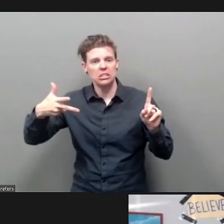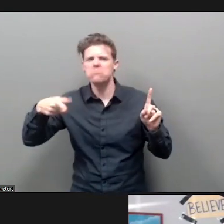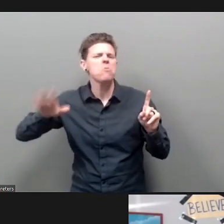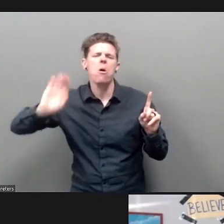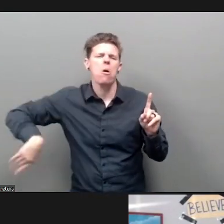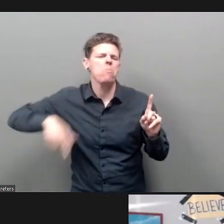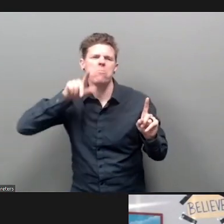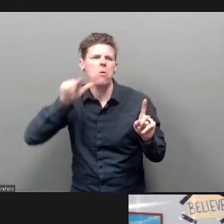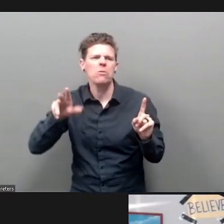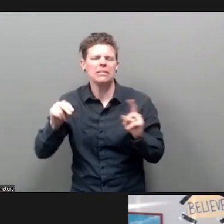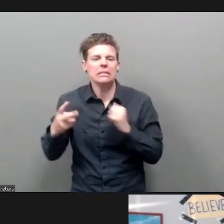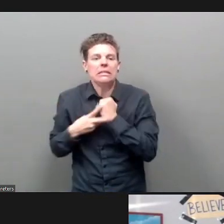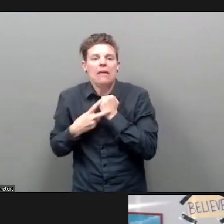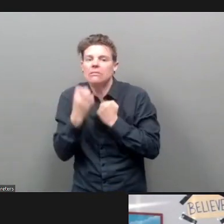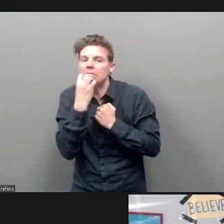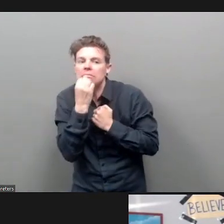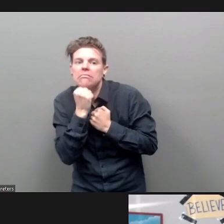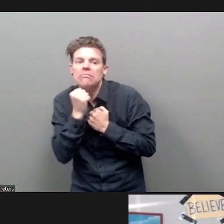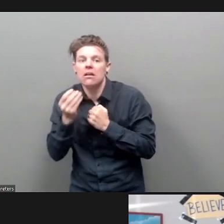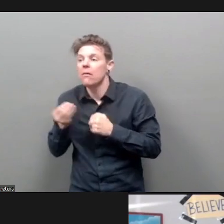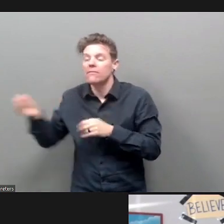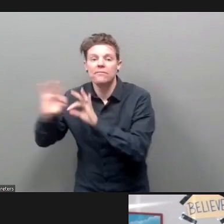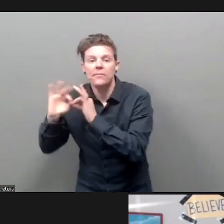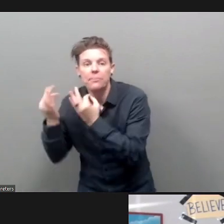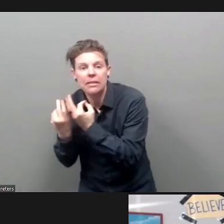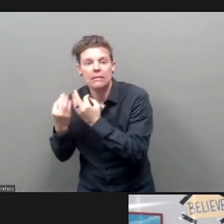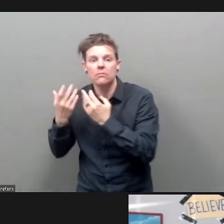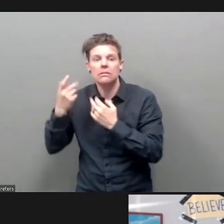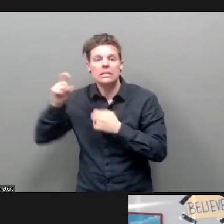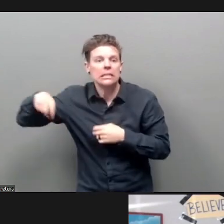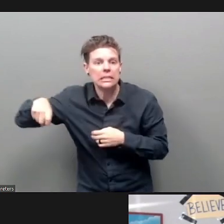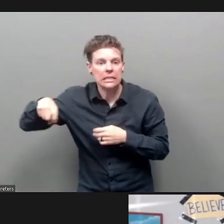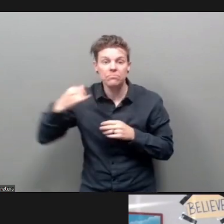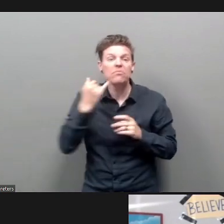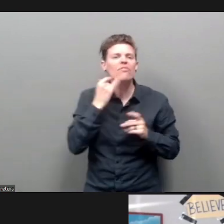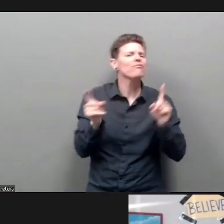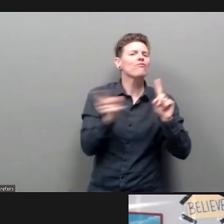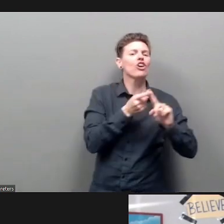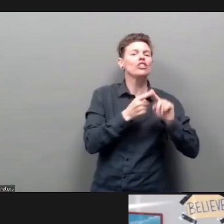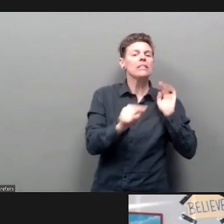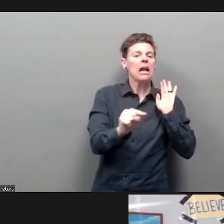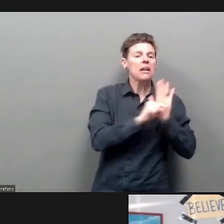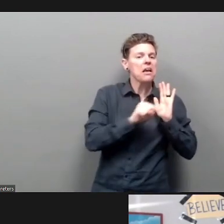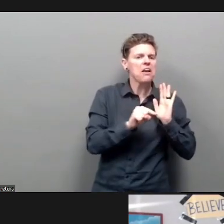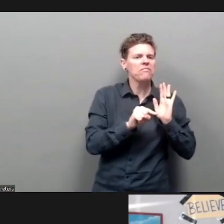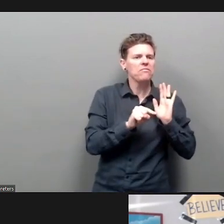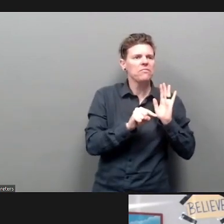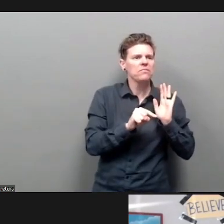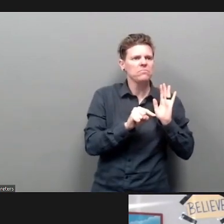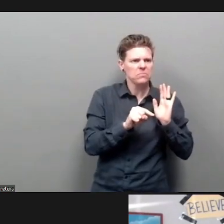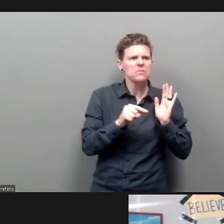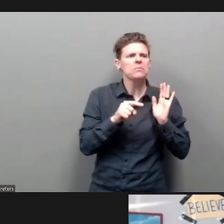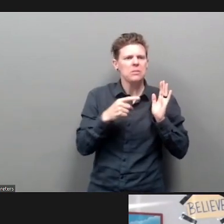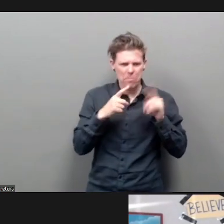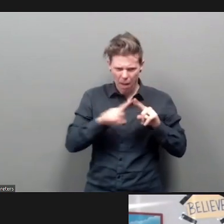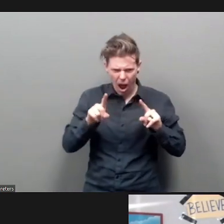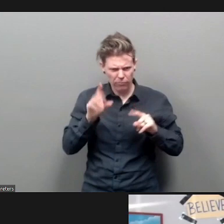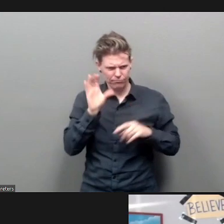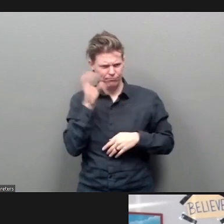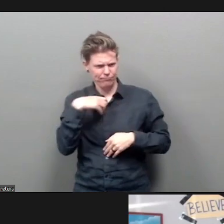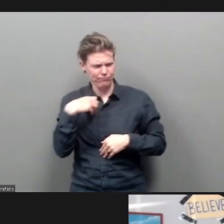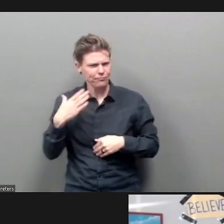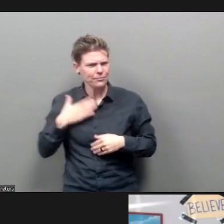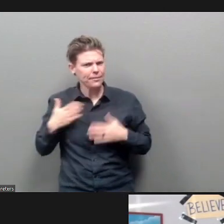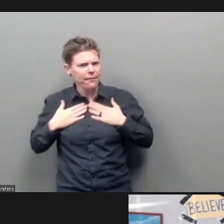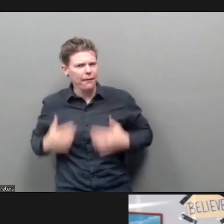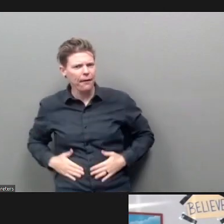But if it's negative and you have symptoms, I think Laura had that in her little one pager. If your first